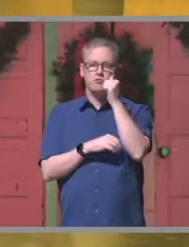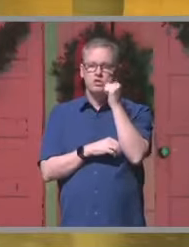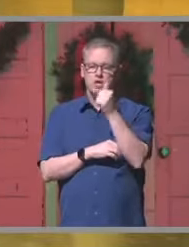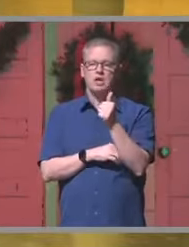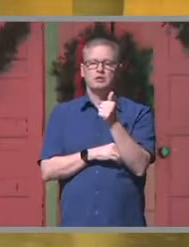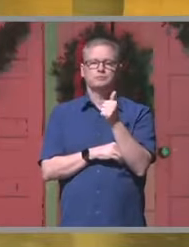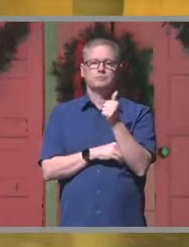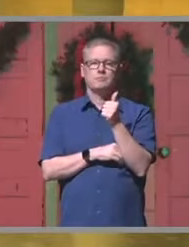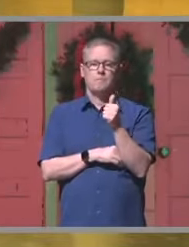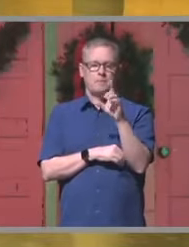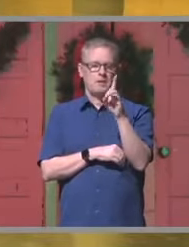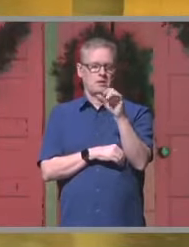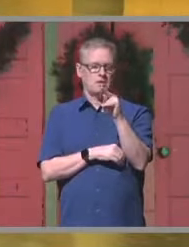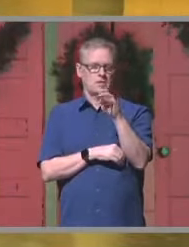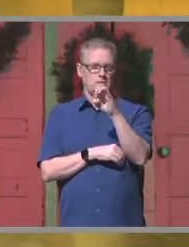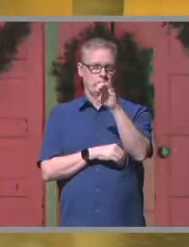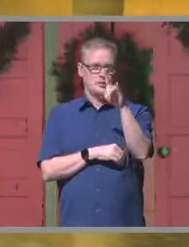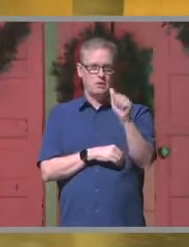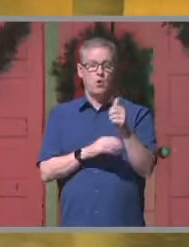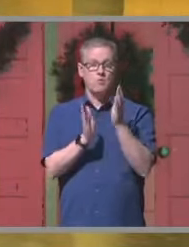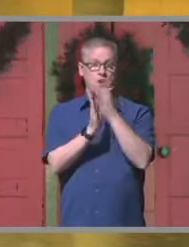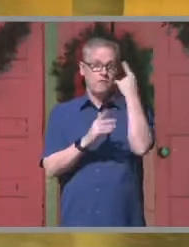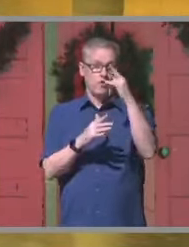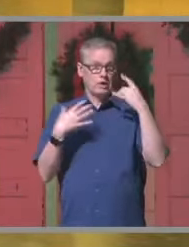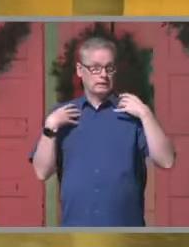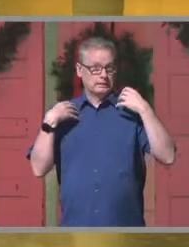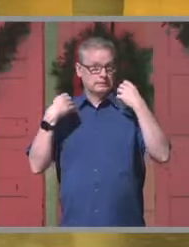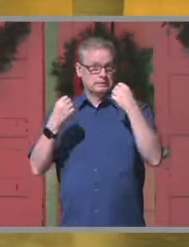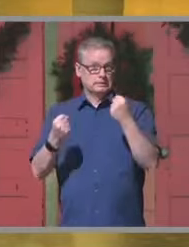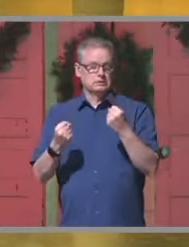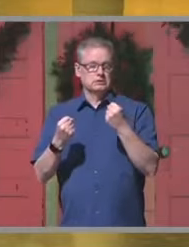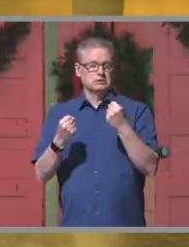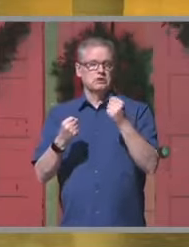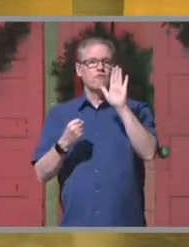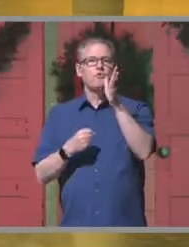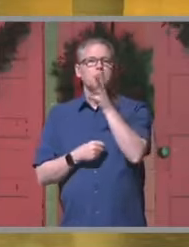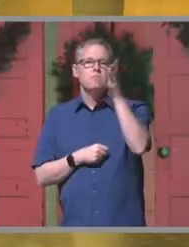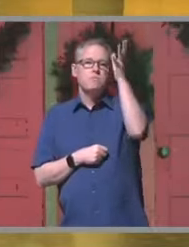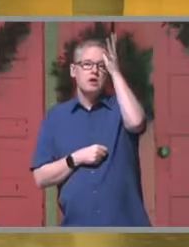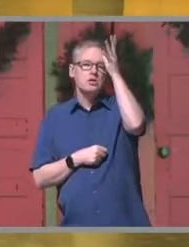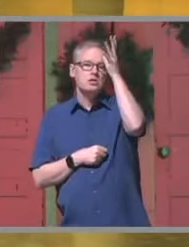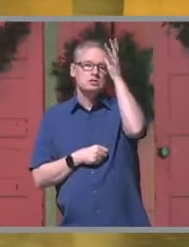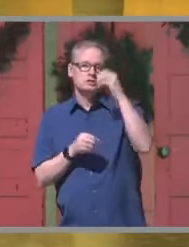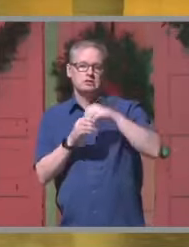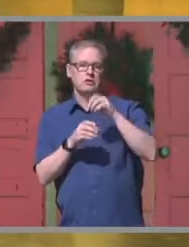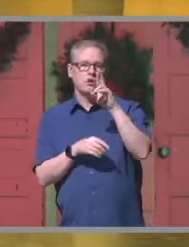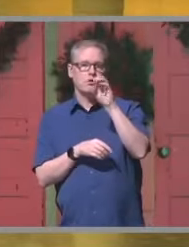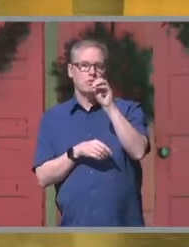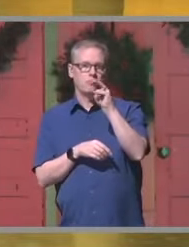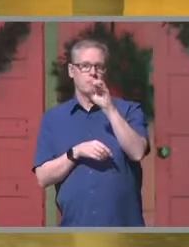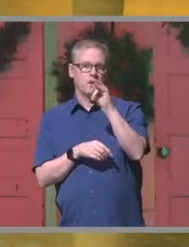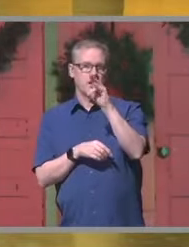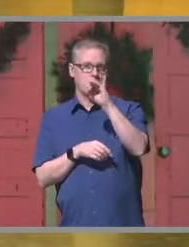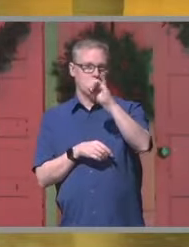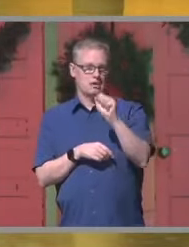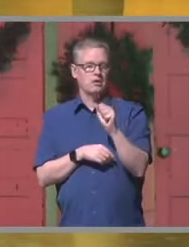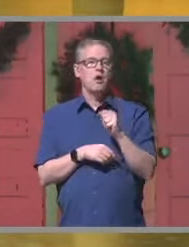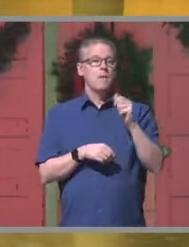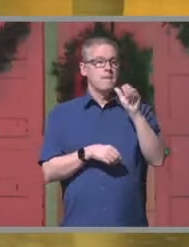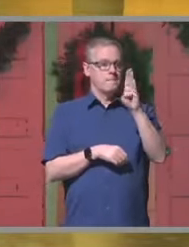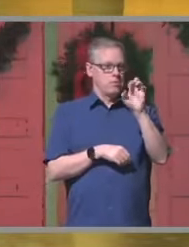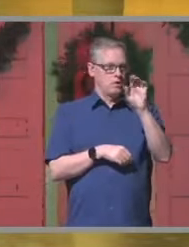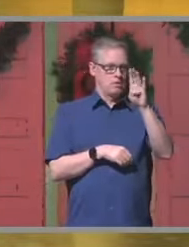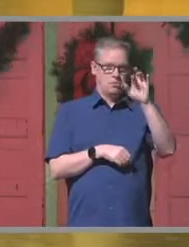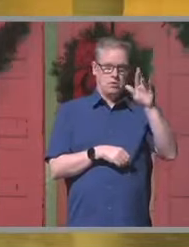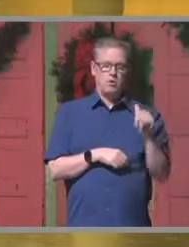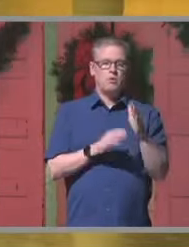And so, Daniela, we are praying for the healing of your parents in Romania. Barbara, we are praying